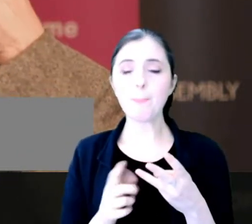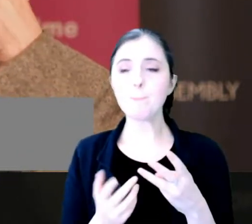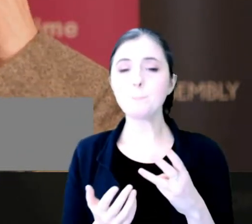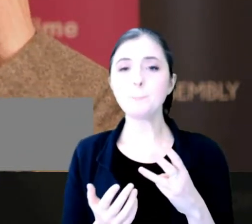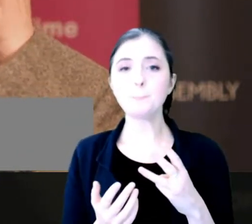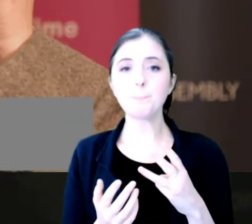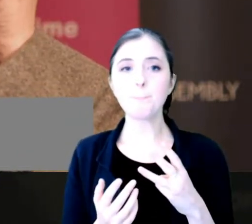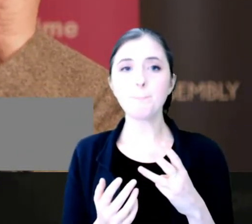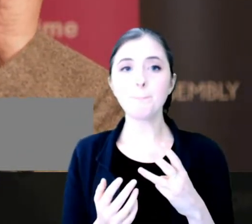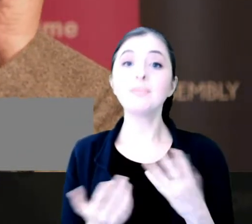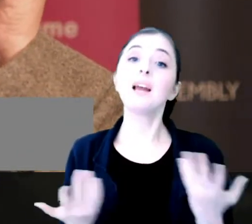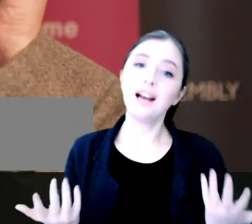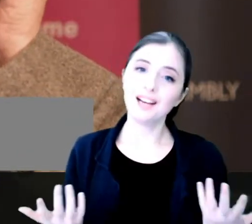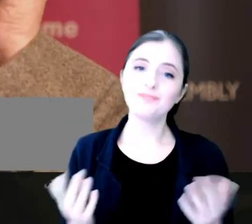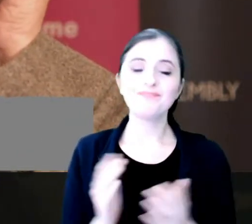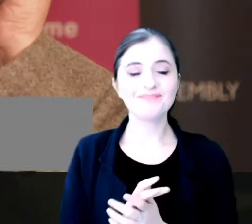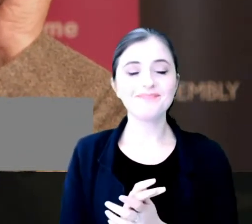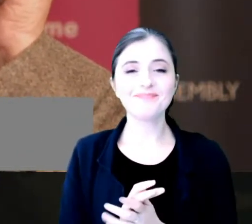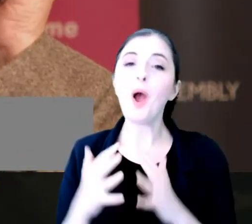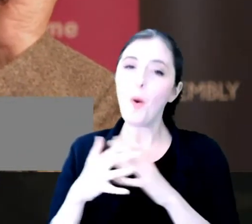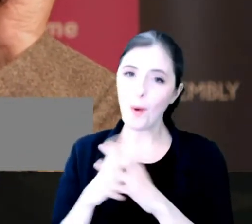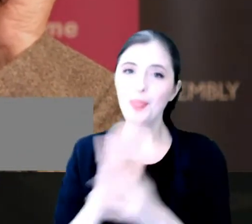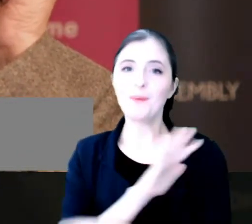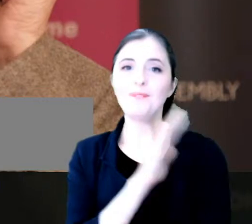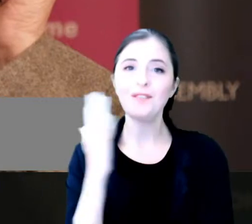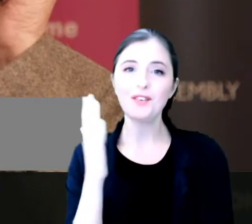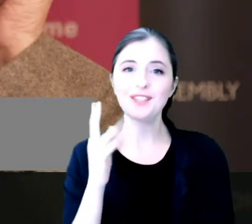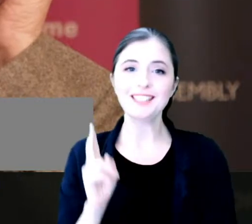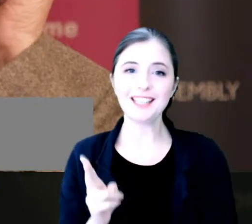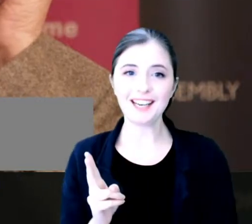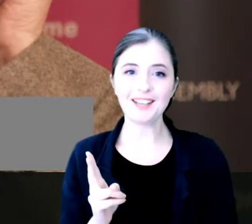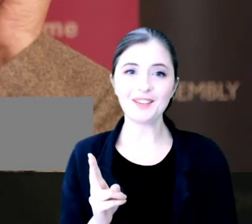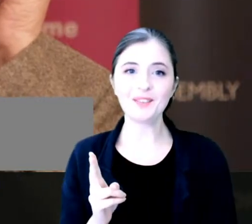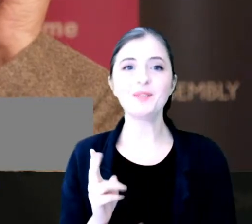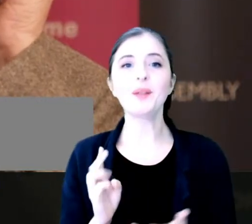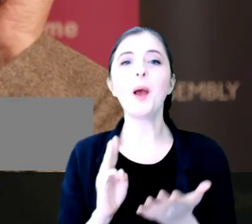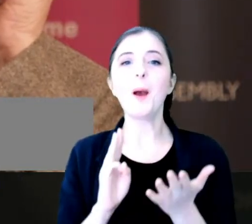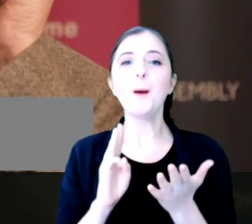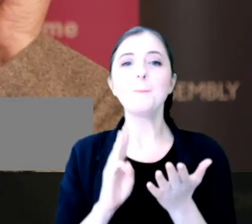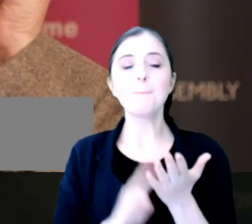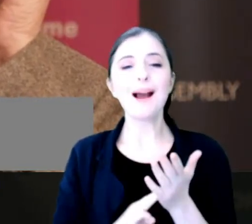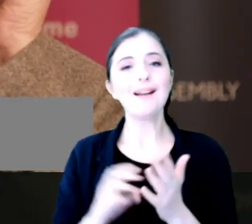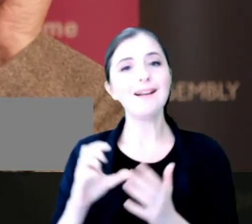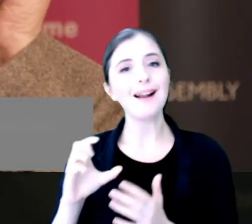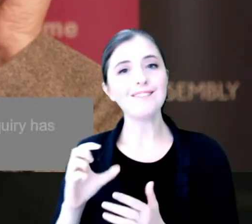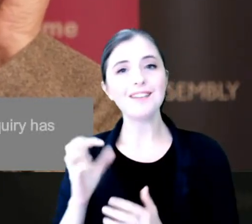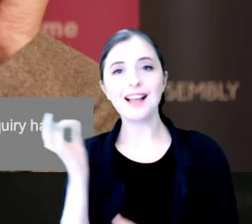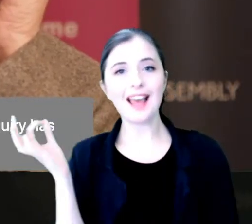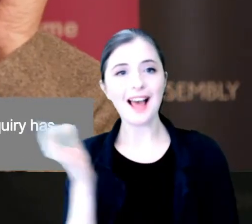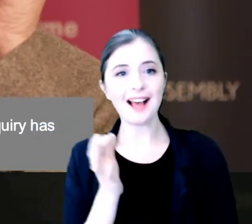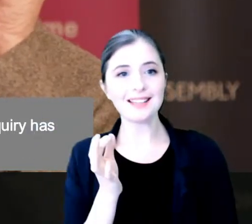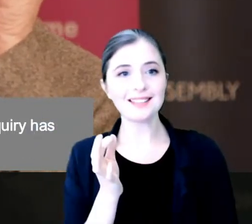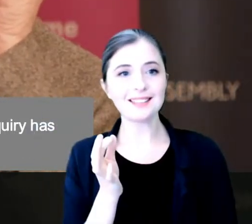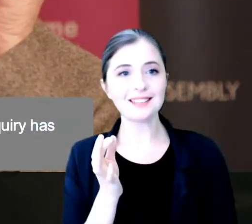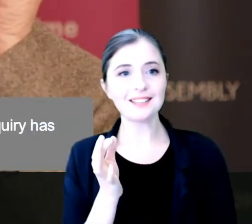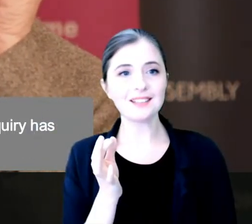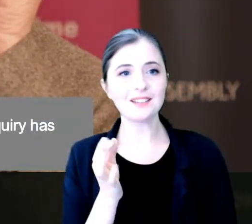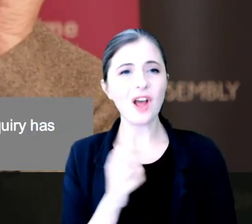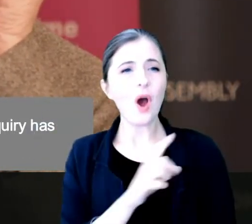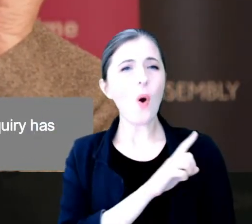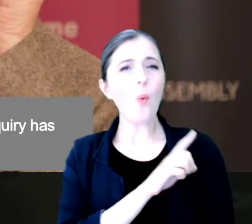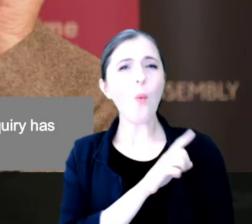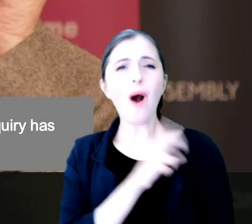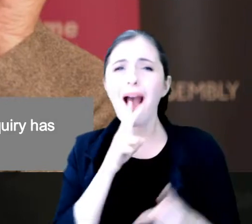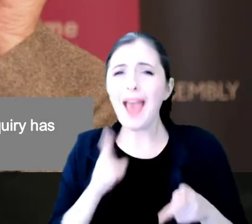guess what? From Waltham Forest, Michael Cleverly, who says, why are high-rise blocks being